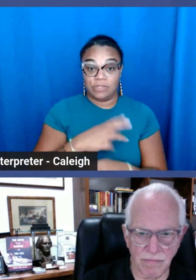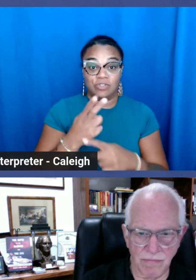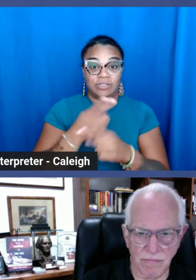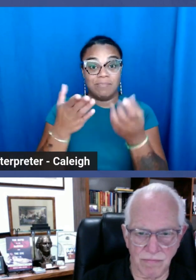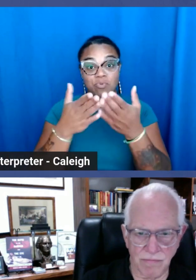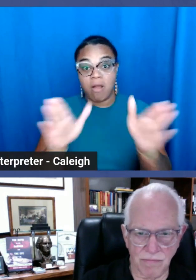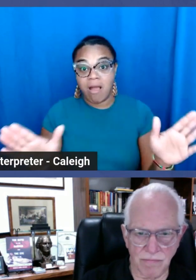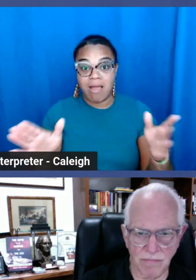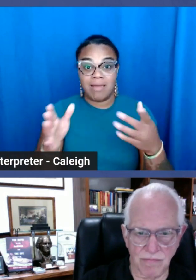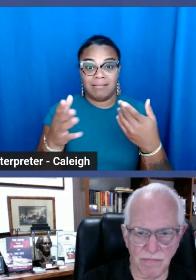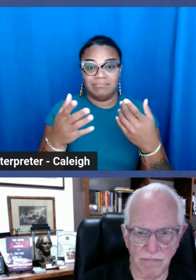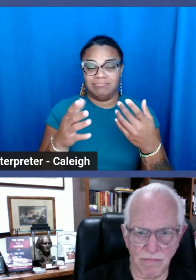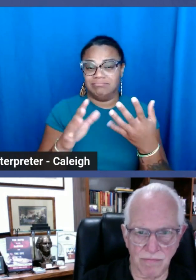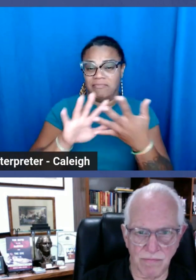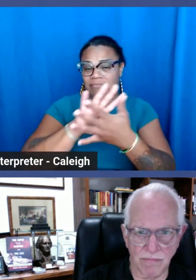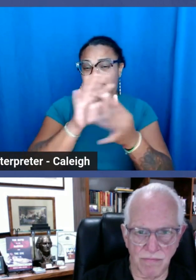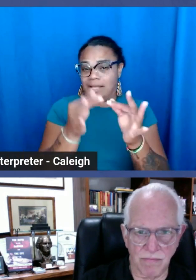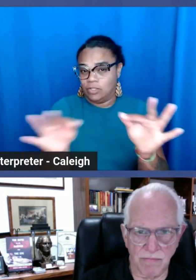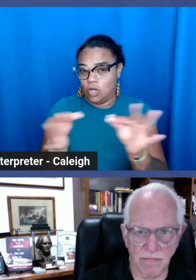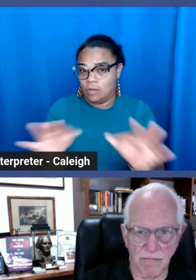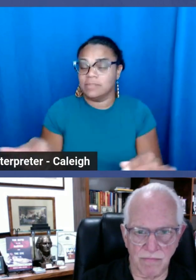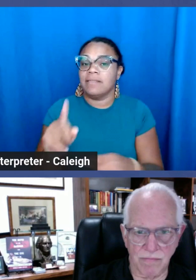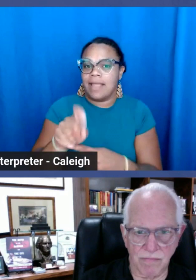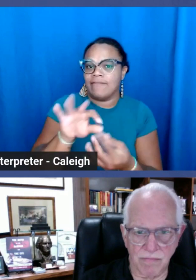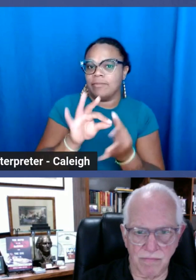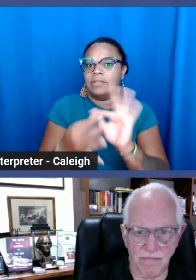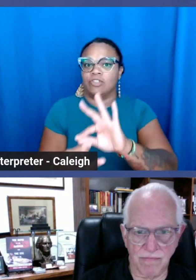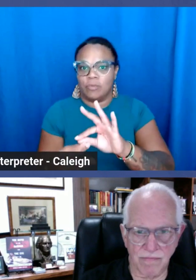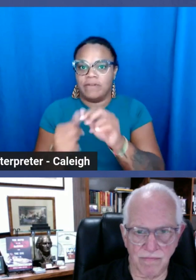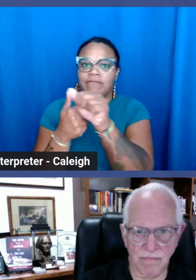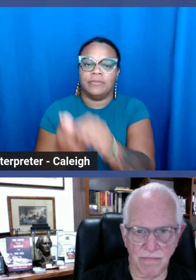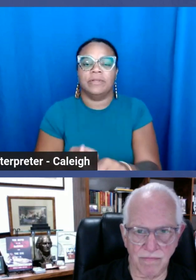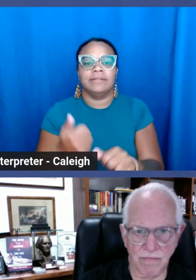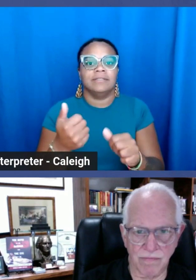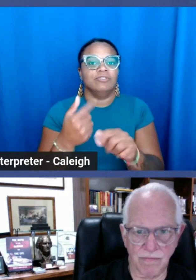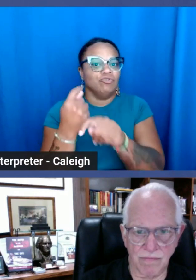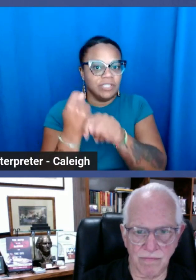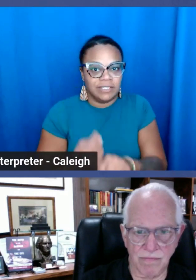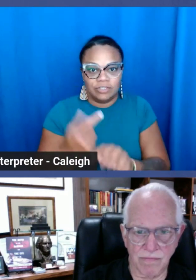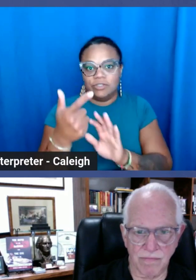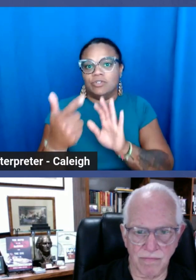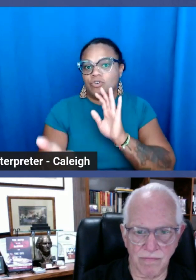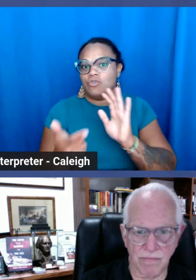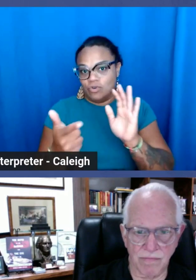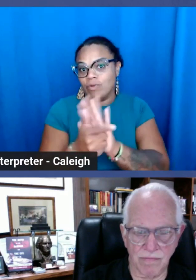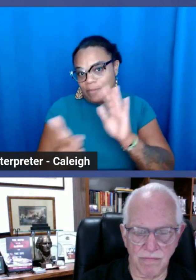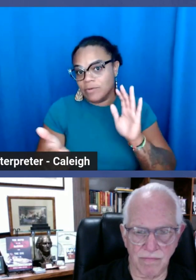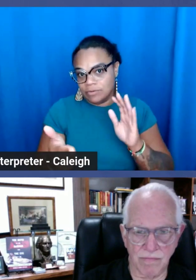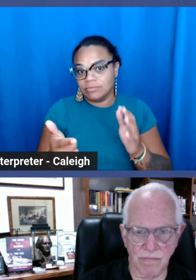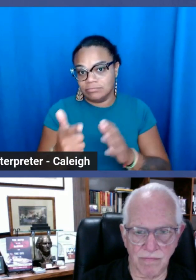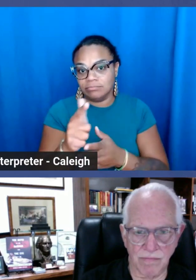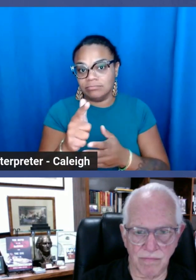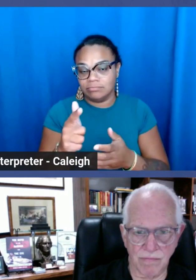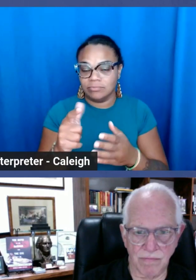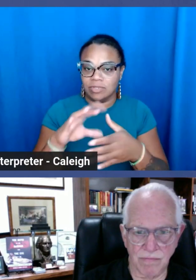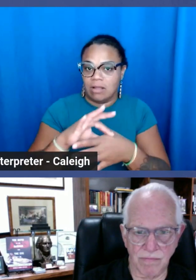they need to be interpreted in the traditional criminal law context. So, I agree it is a win by